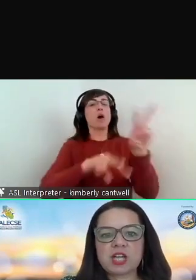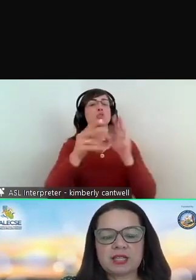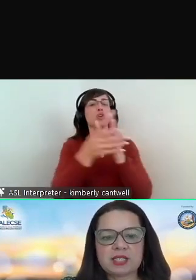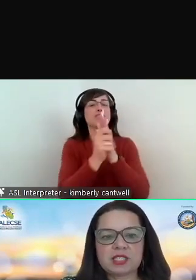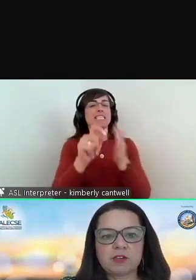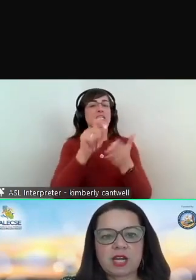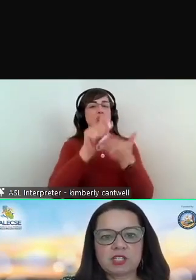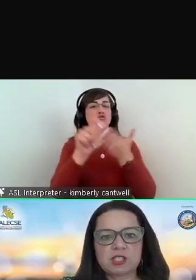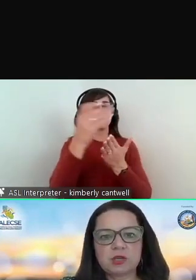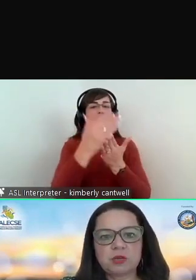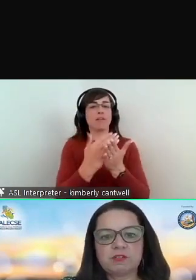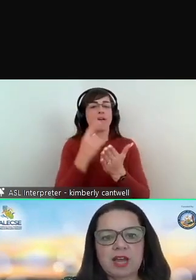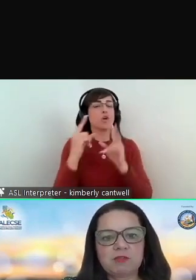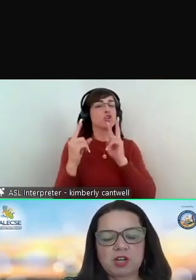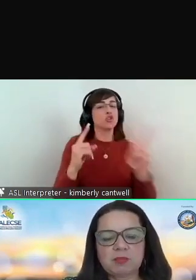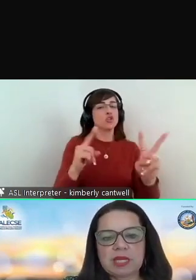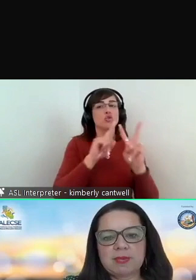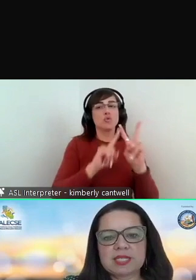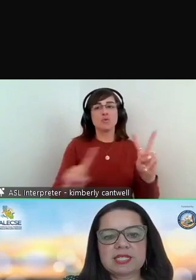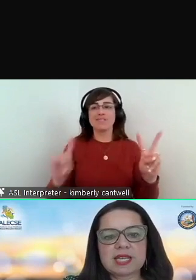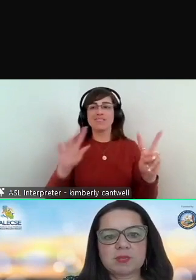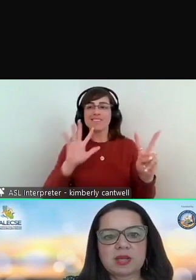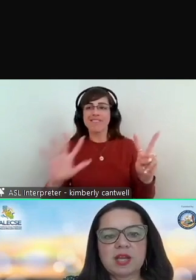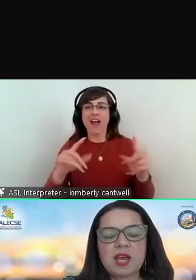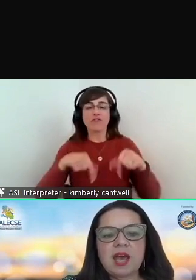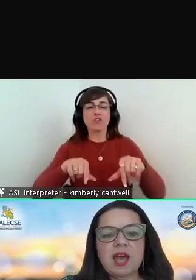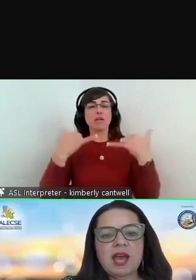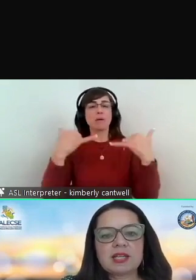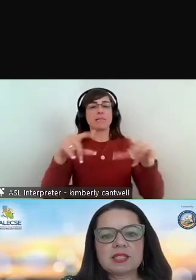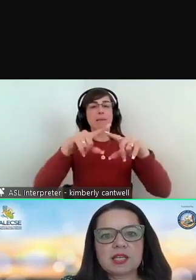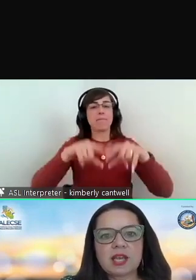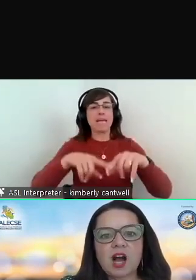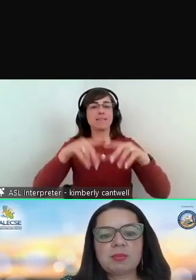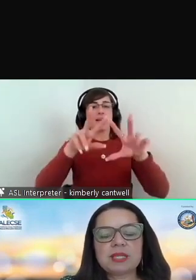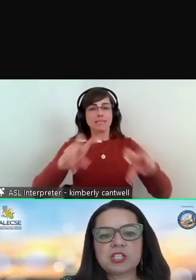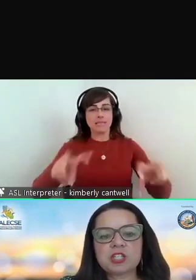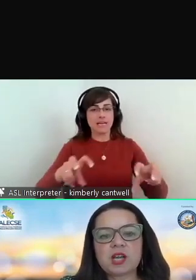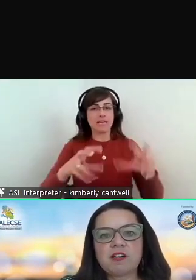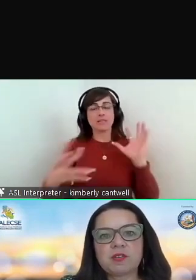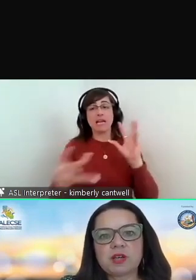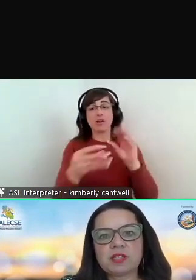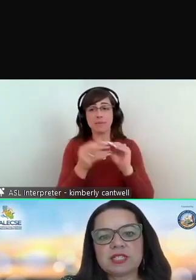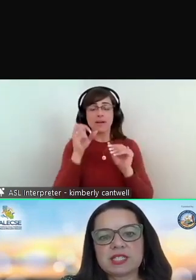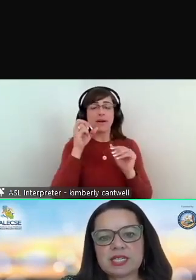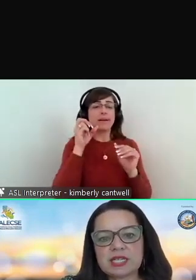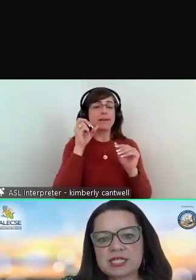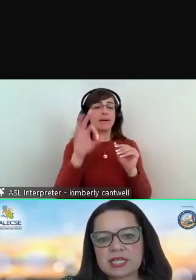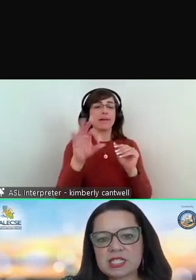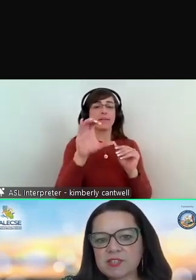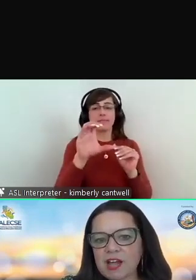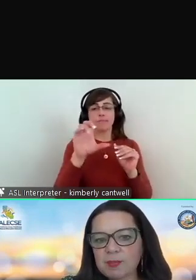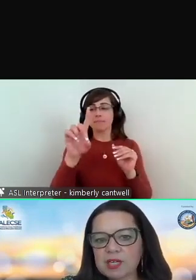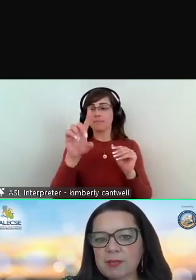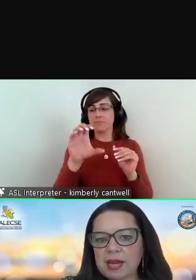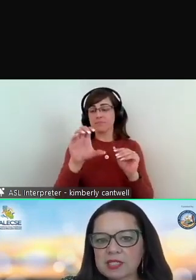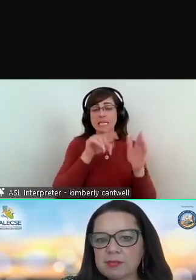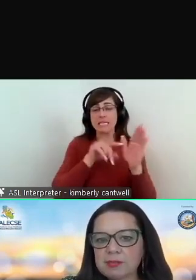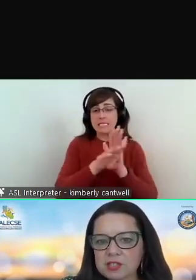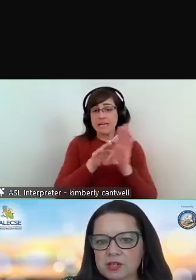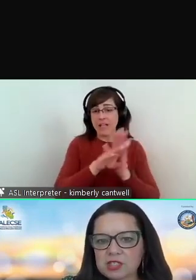skills checklist for ages 2 to 5 during play-based assessment. And it's a compilation of the CDC's